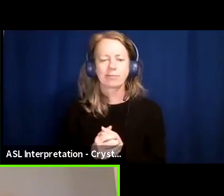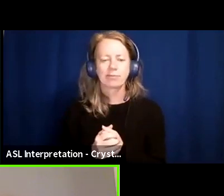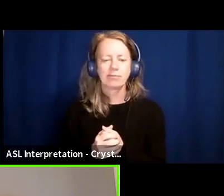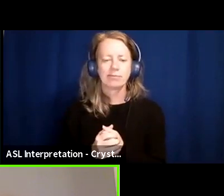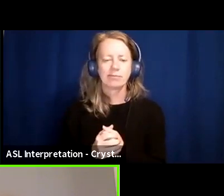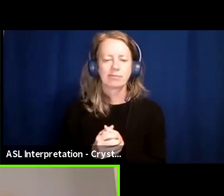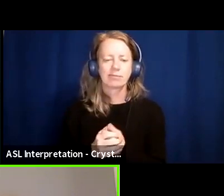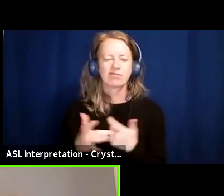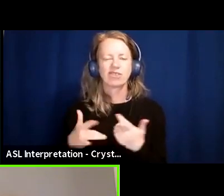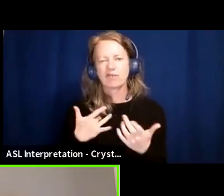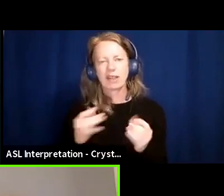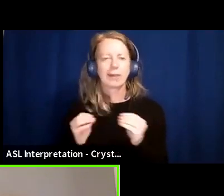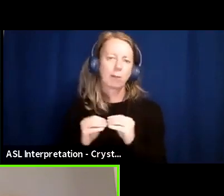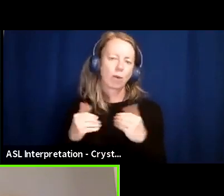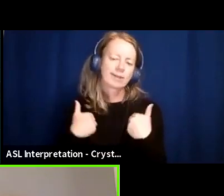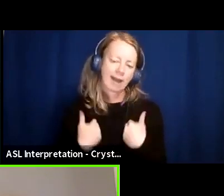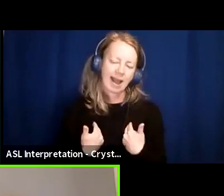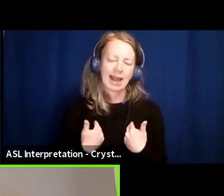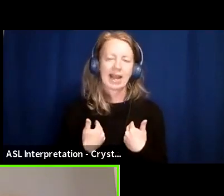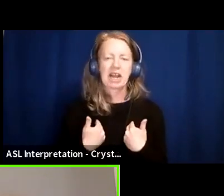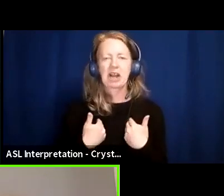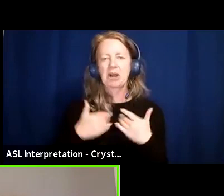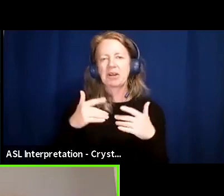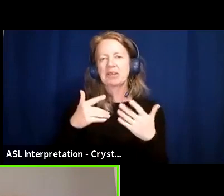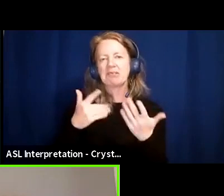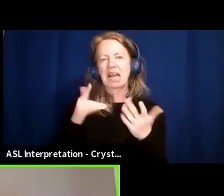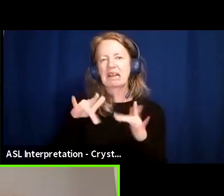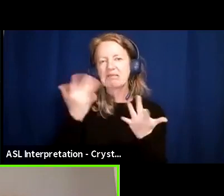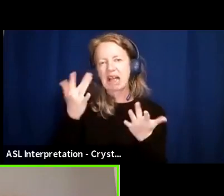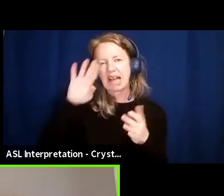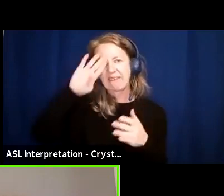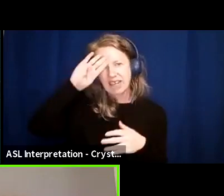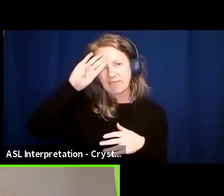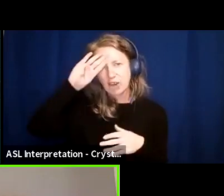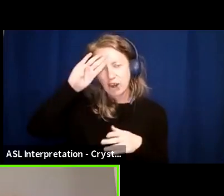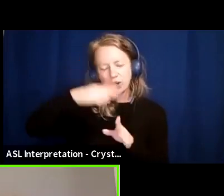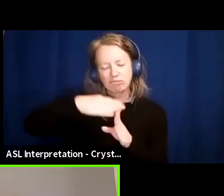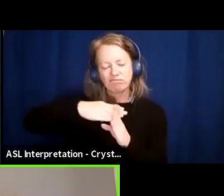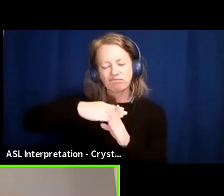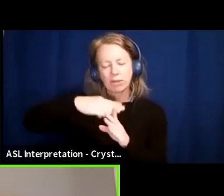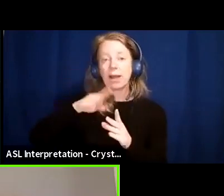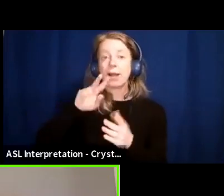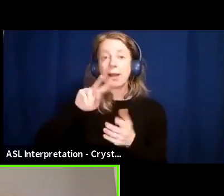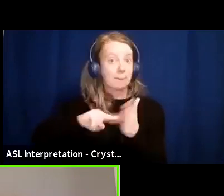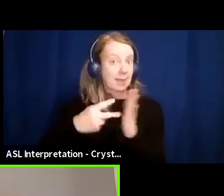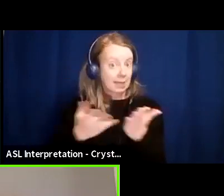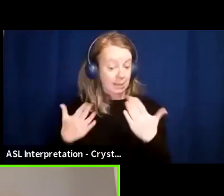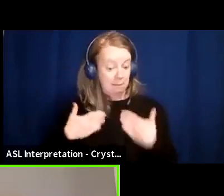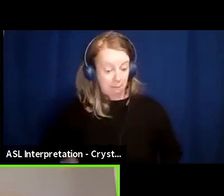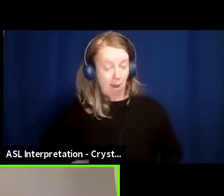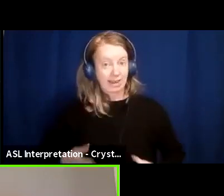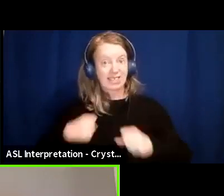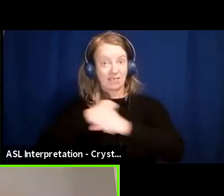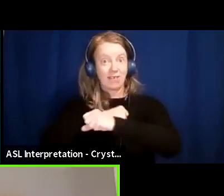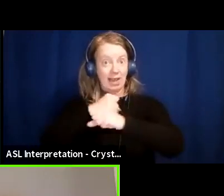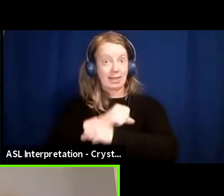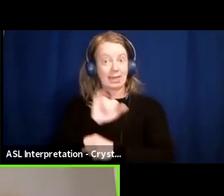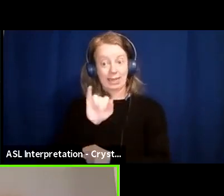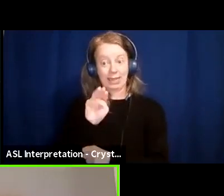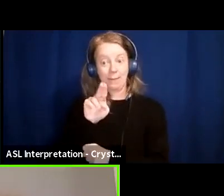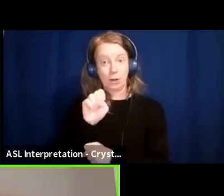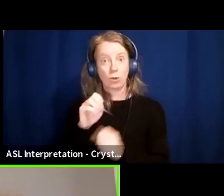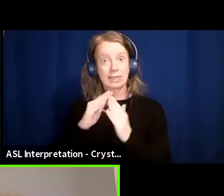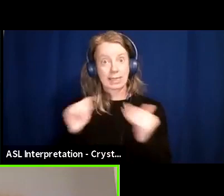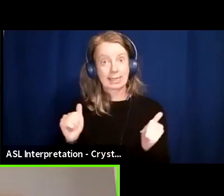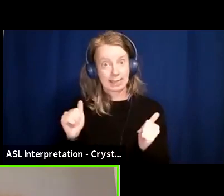feeling tired, or low grade fever, things like that, which is certainly your immune system kicking in gear. But they were looking for things that were outliers that maybe